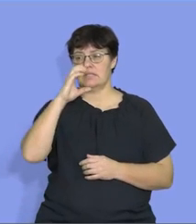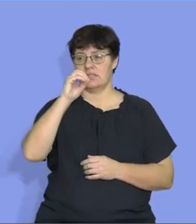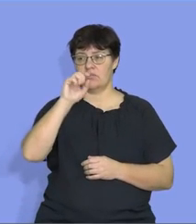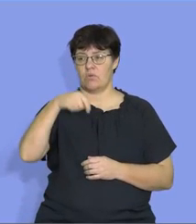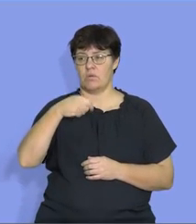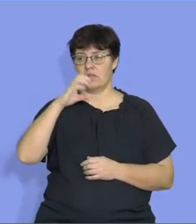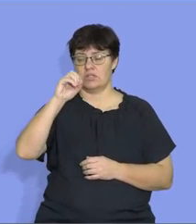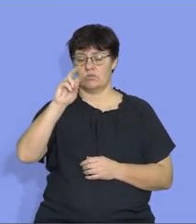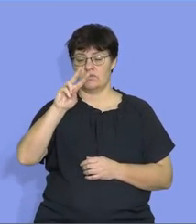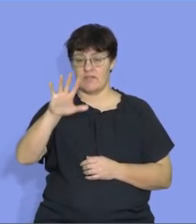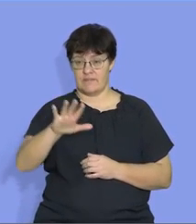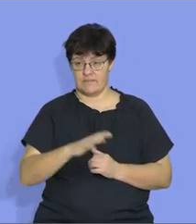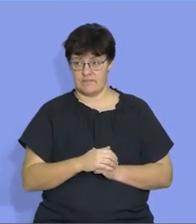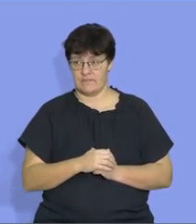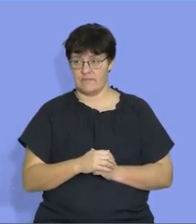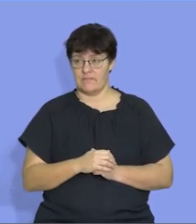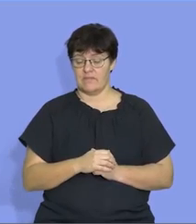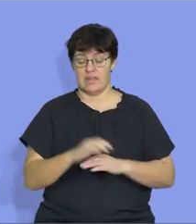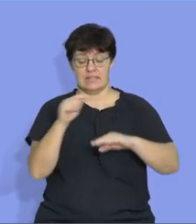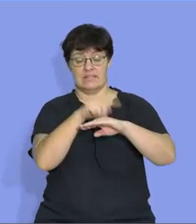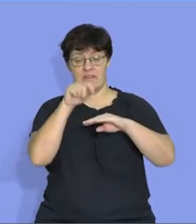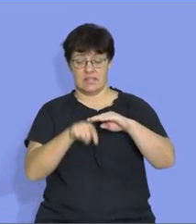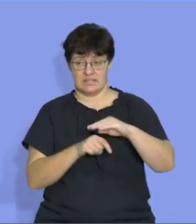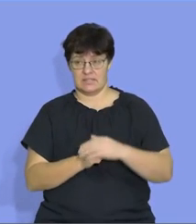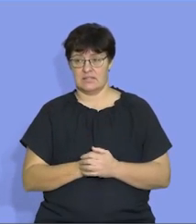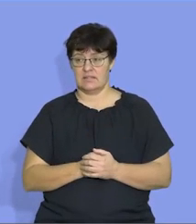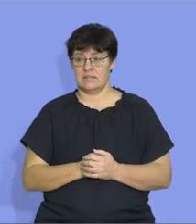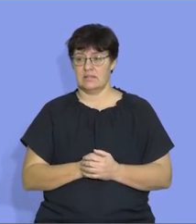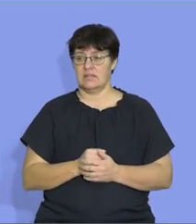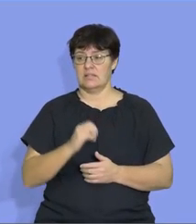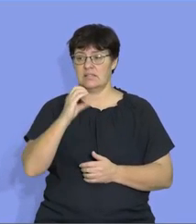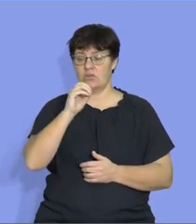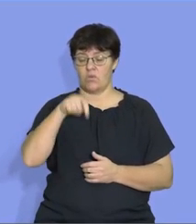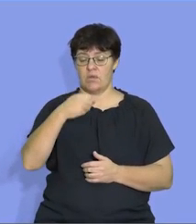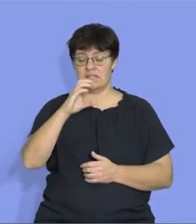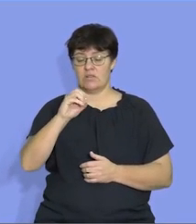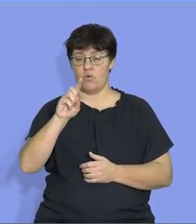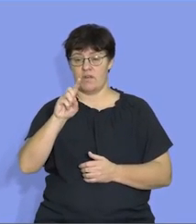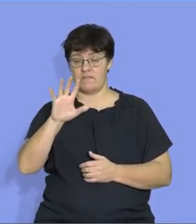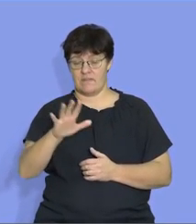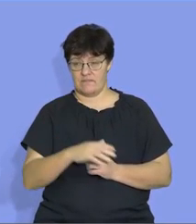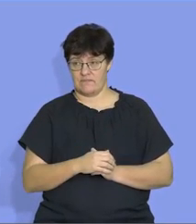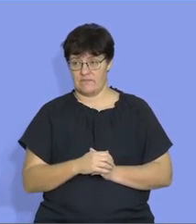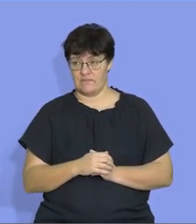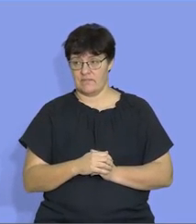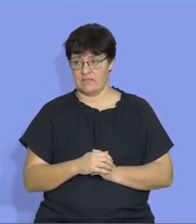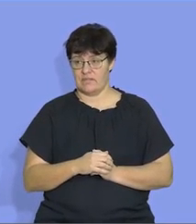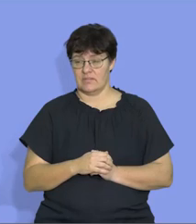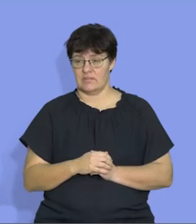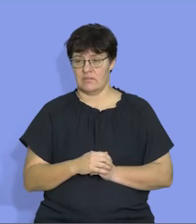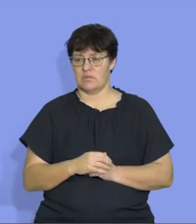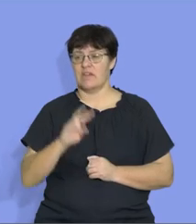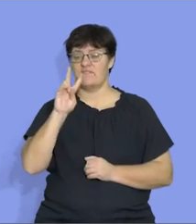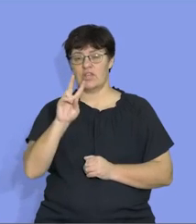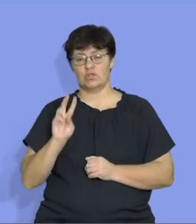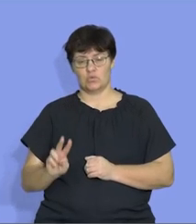0.025, right? We divide this by 0.015, which is the new concentration. We're just making V2